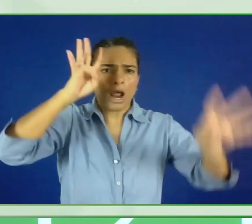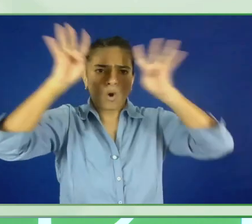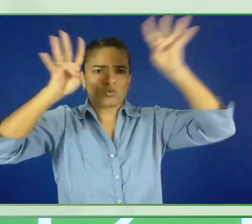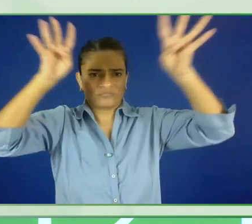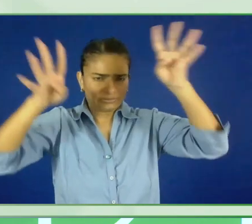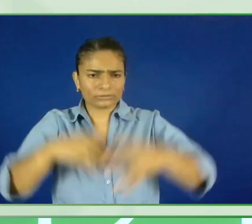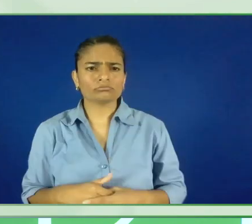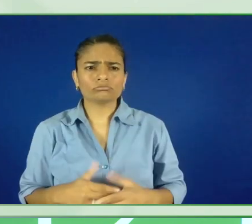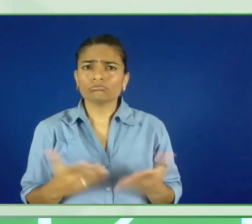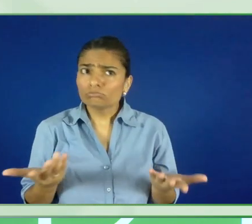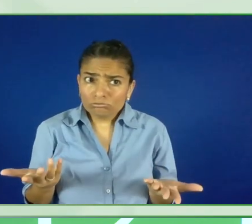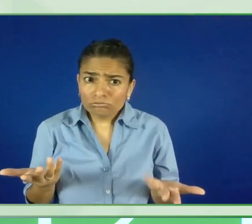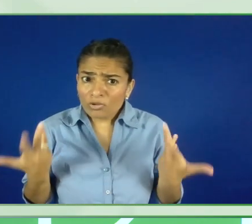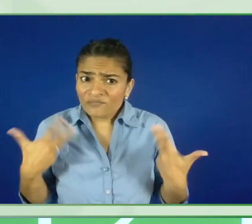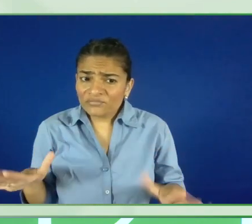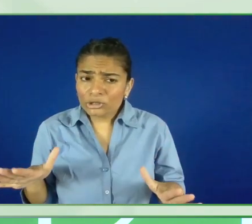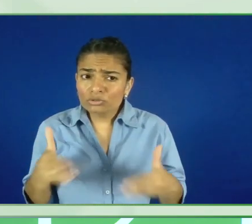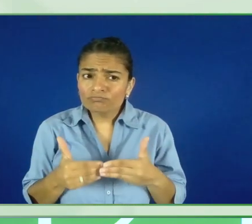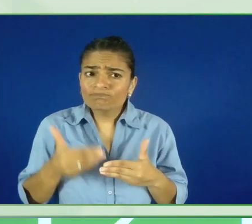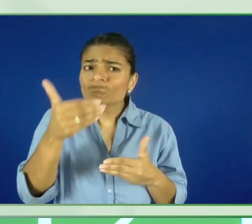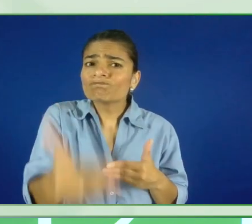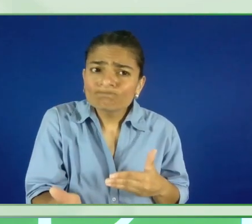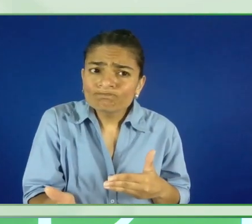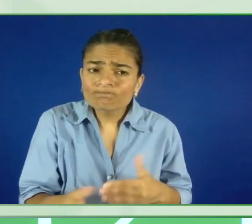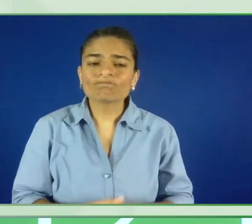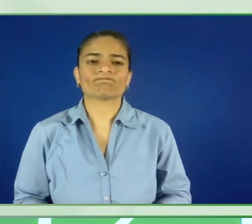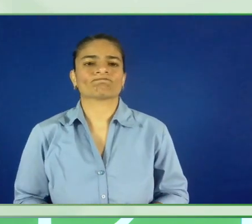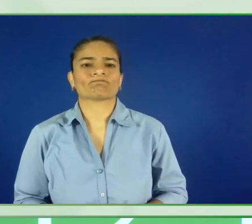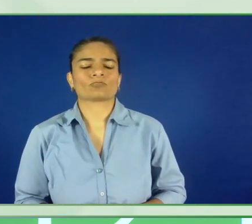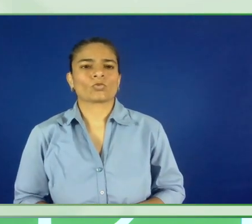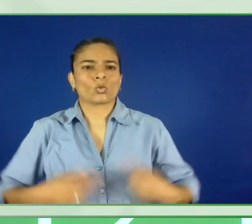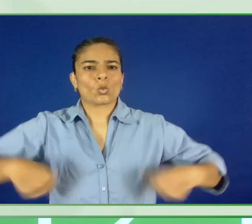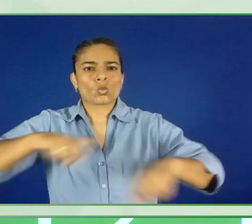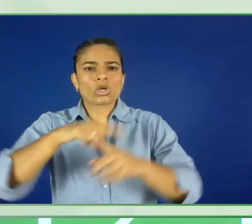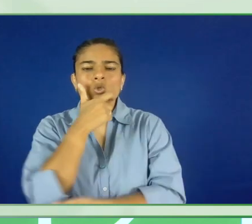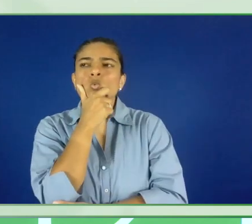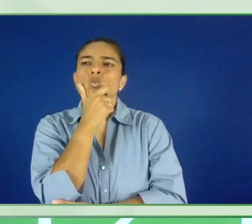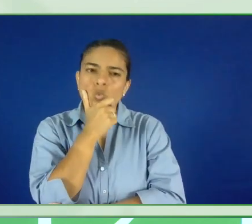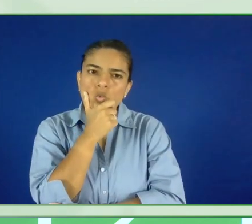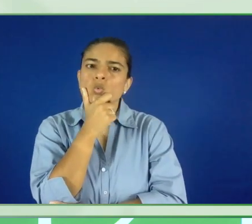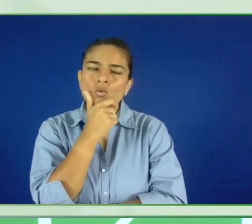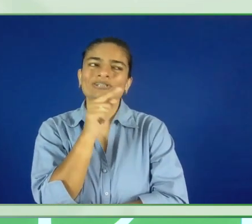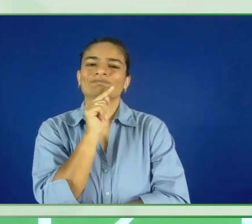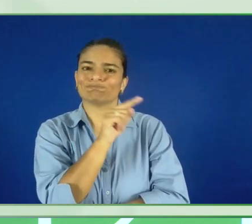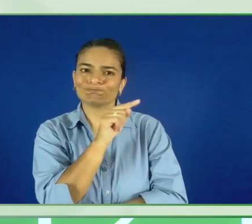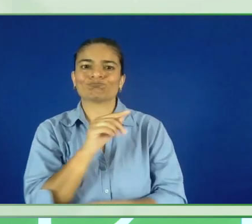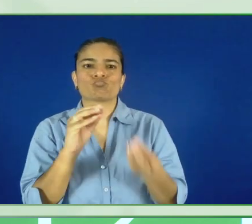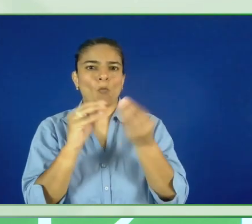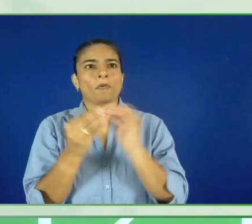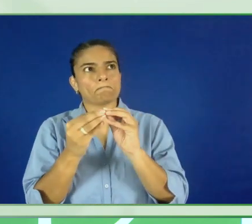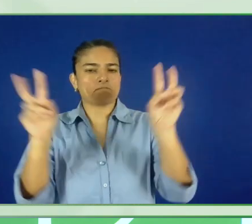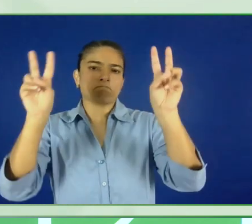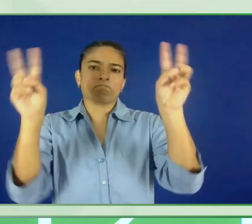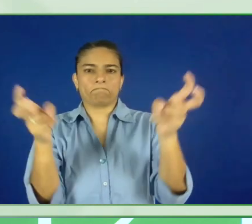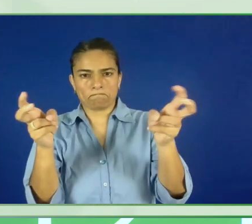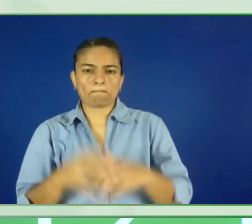We realized that there is a problem statement, and that emerged from the